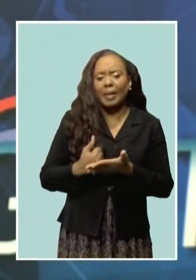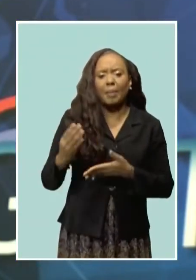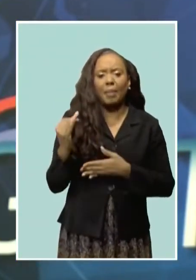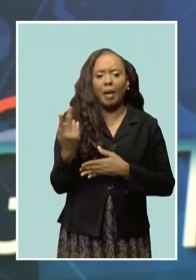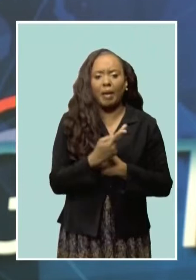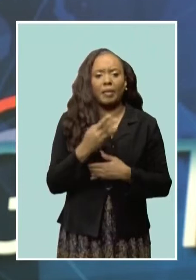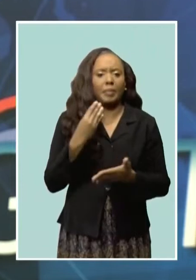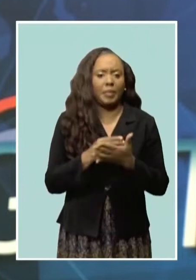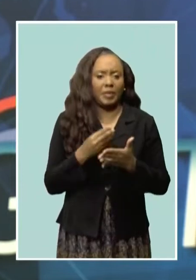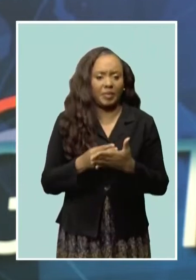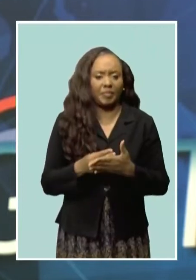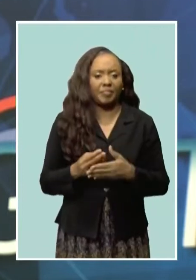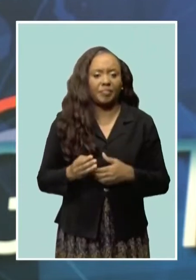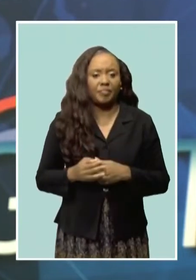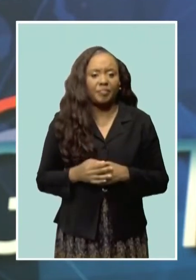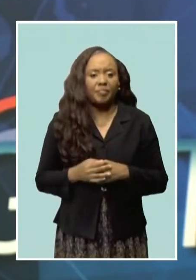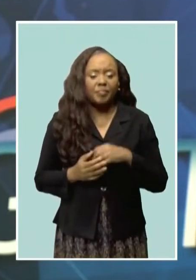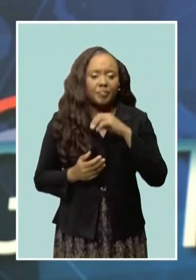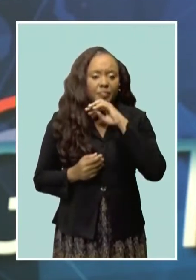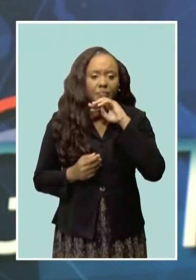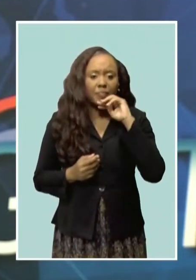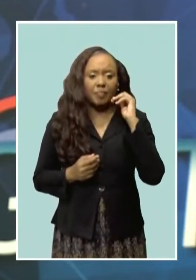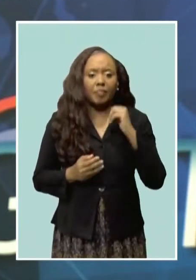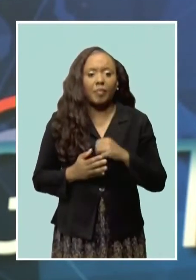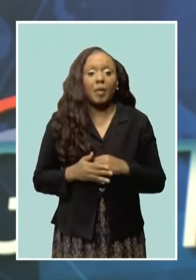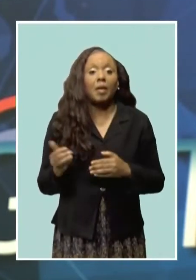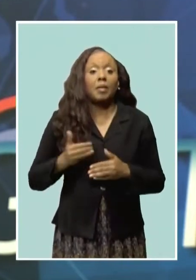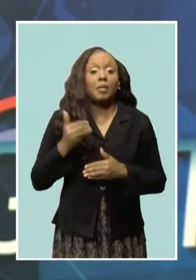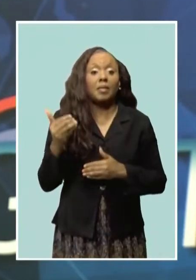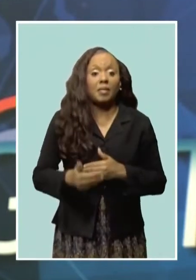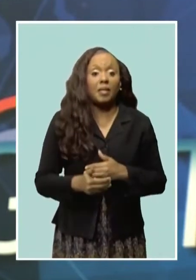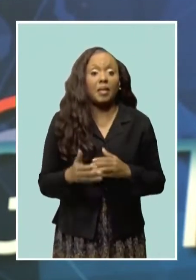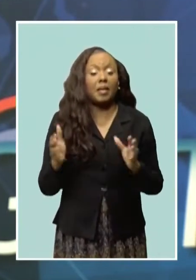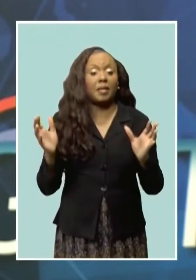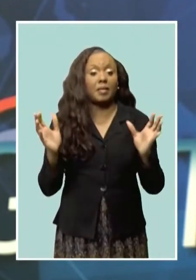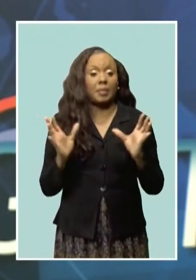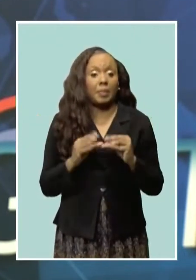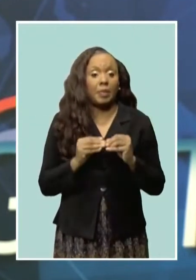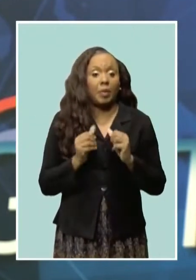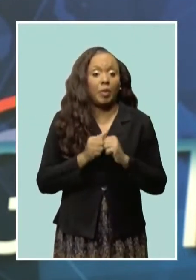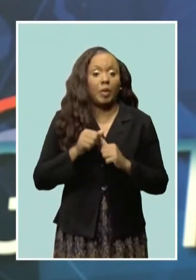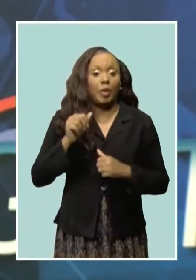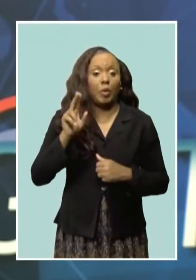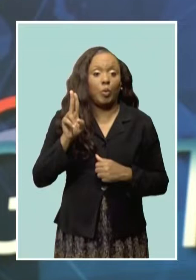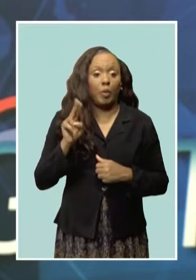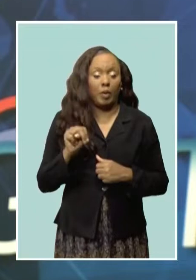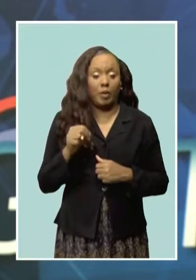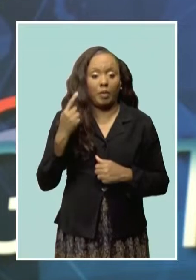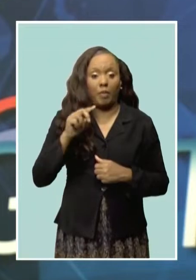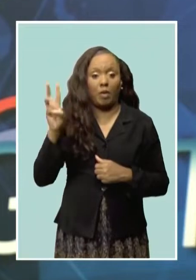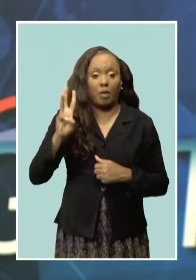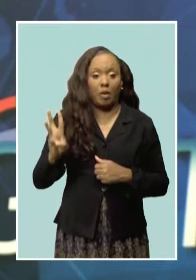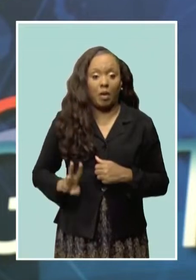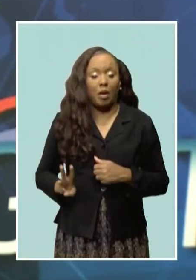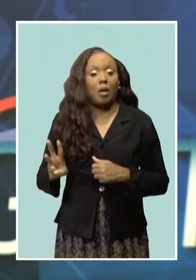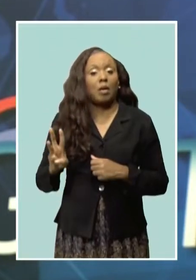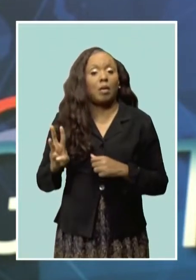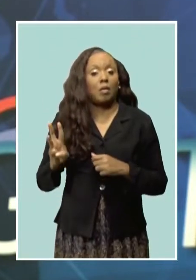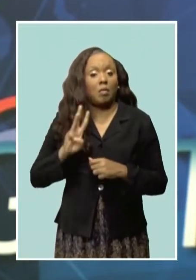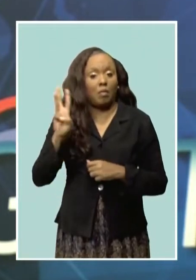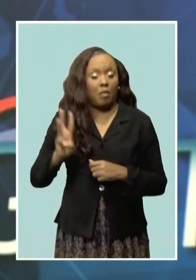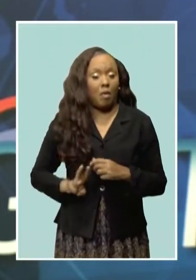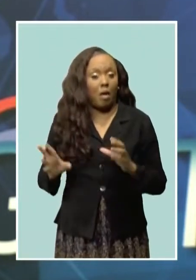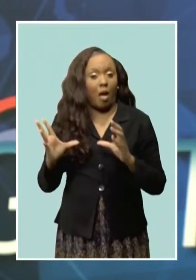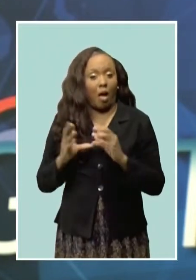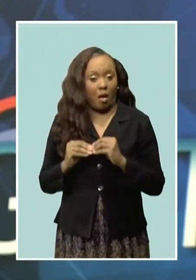Nations Climate Change Conference, or COP28, to be just a talk shop. Prime Minister Mia Motley shared the view as